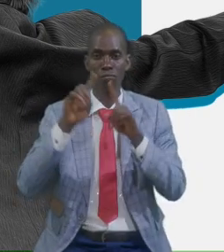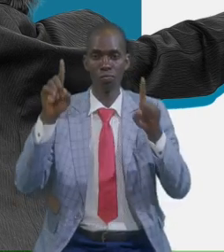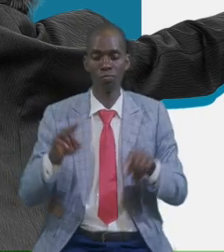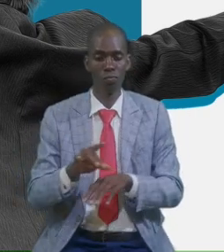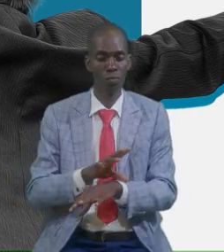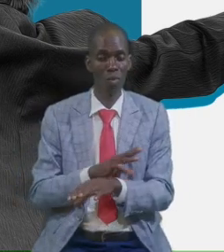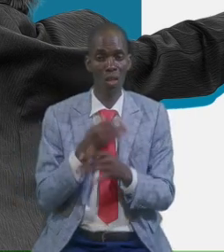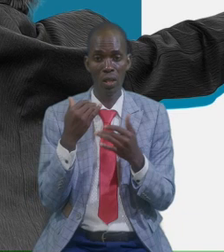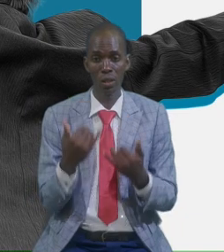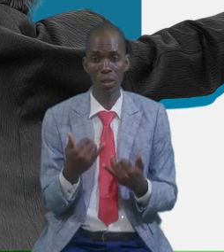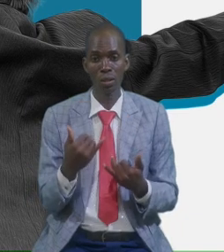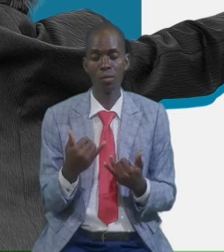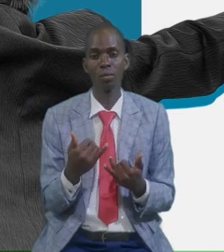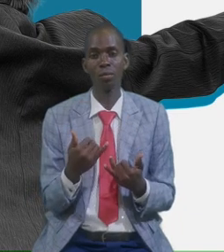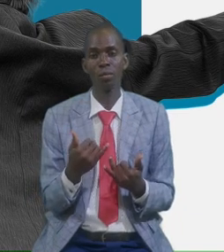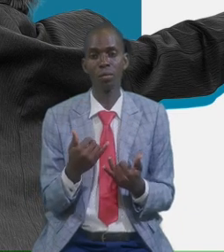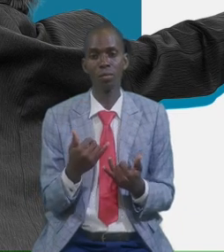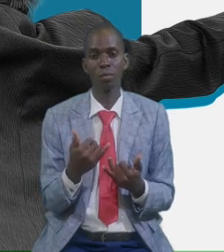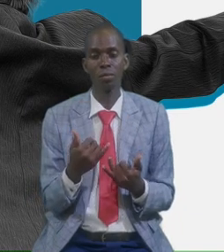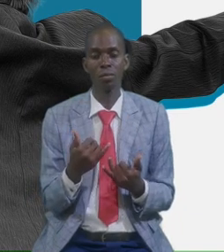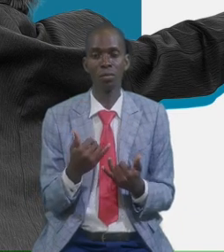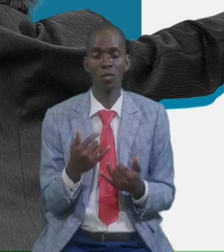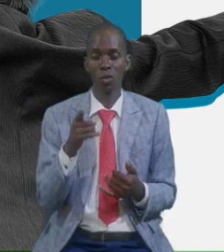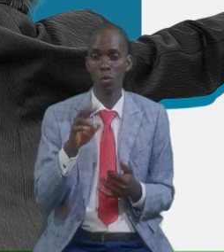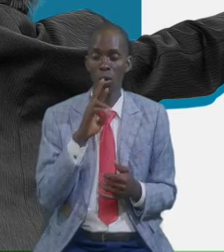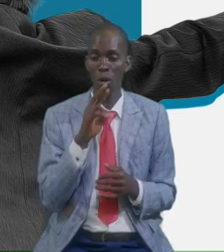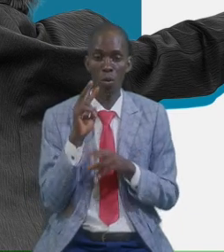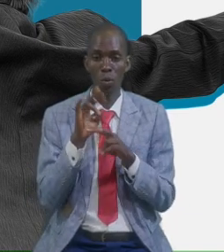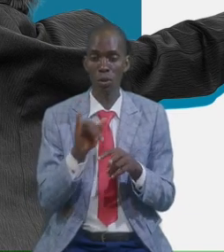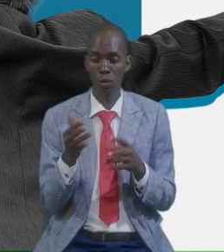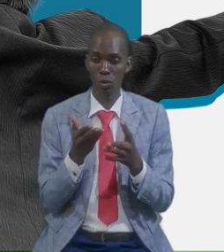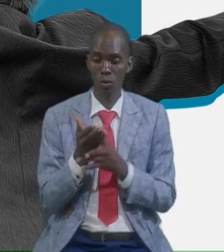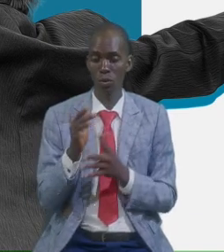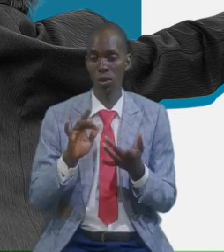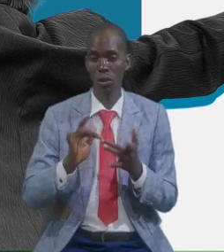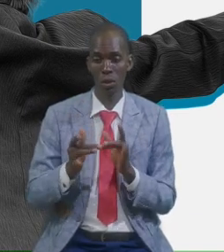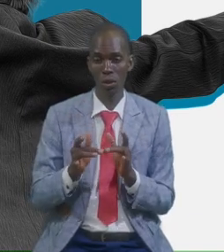those on television, online, there is a link